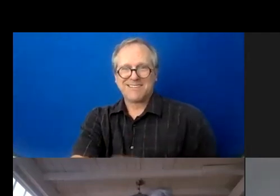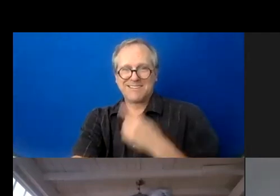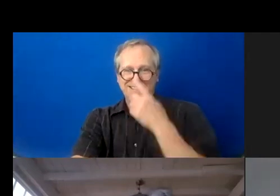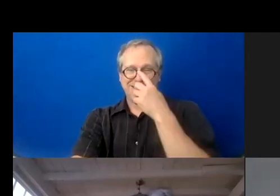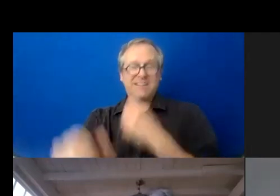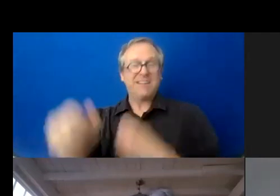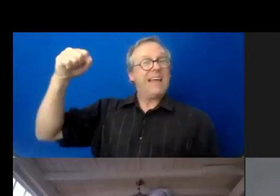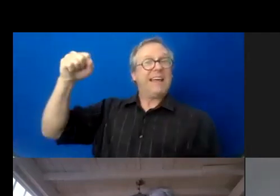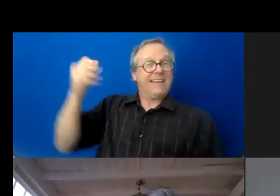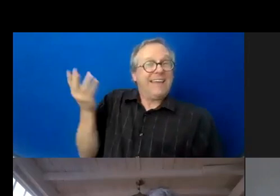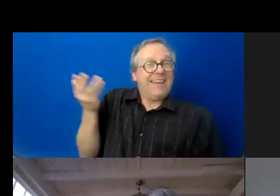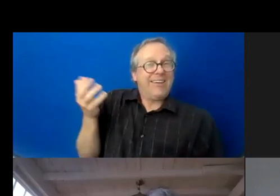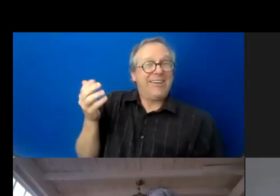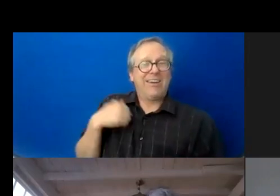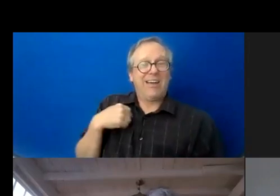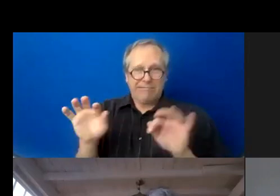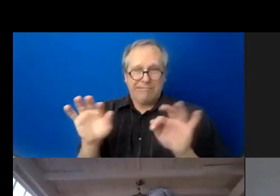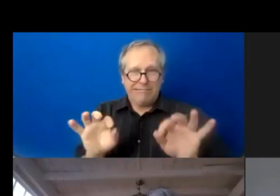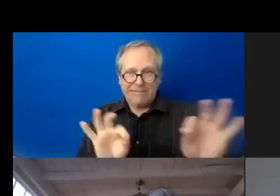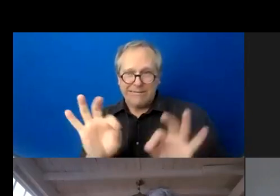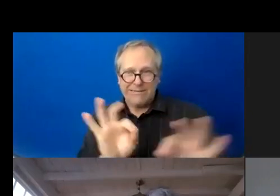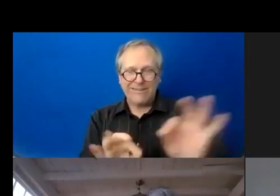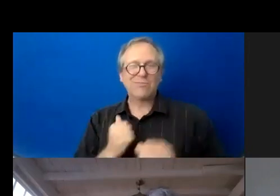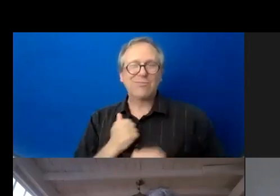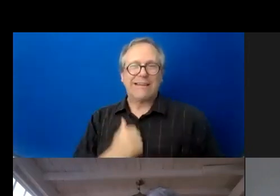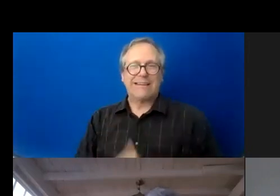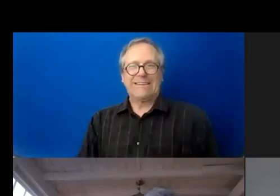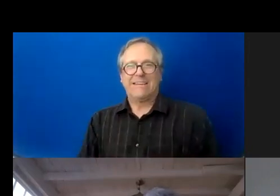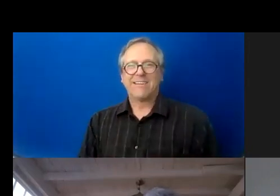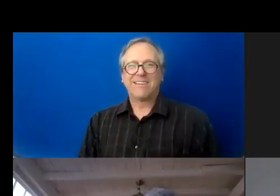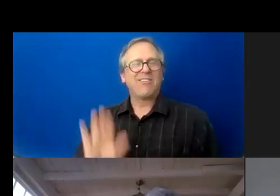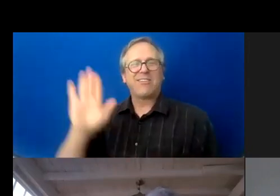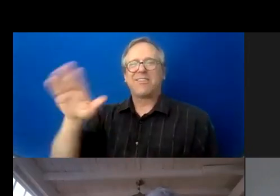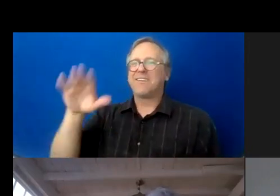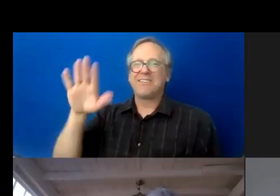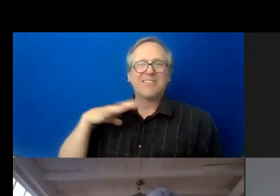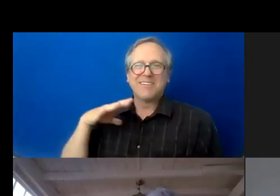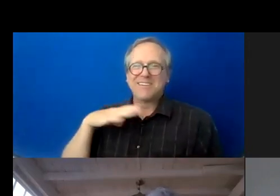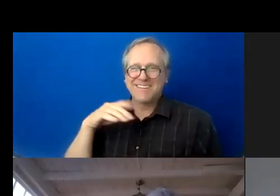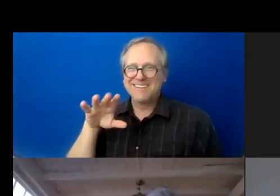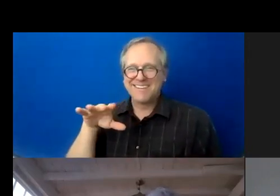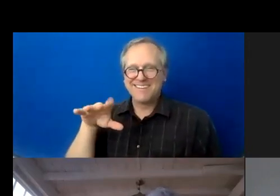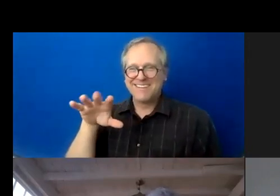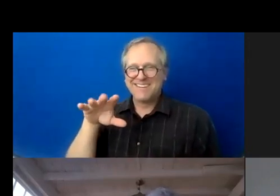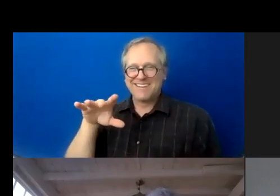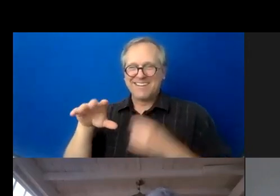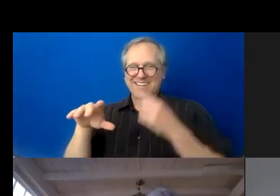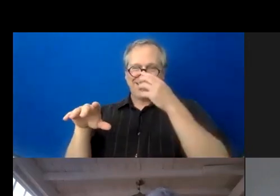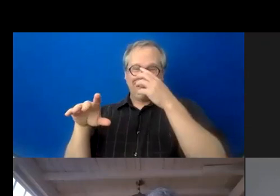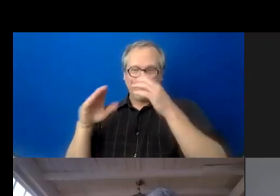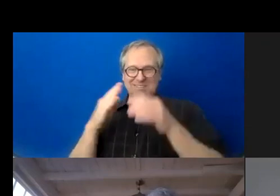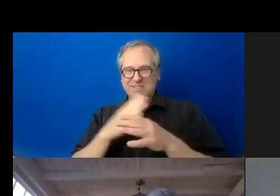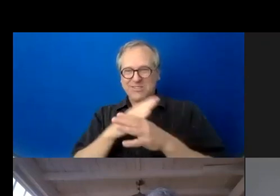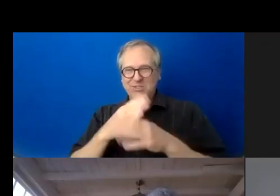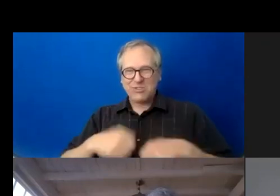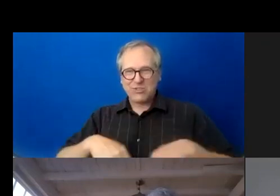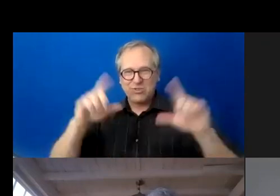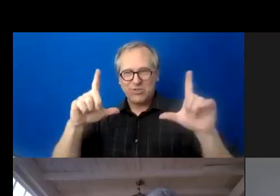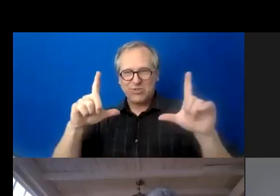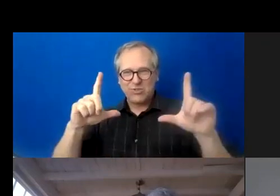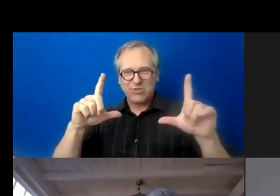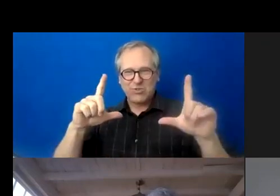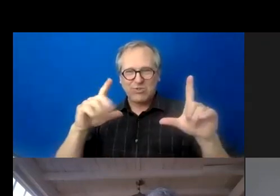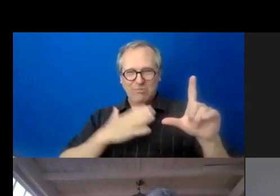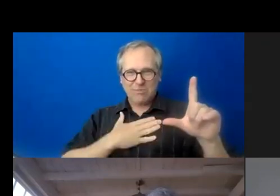Yes, I'm here. Okay. Yes, sorry about that. That's okay. Okay, so I'm going to share.